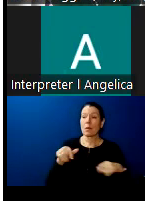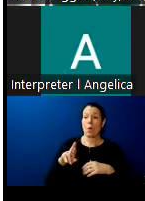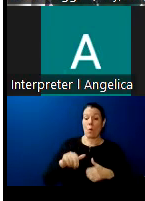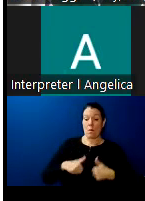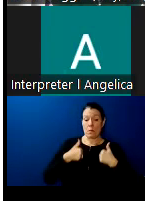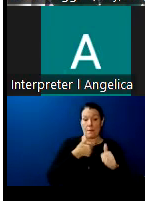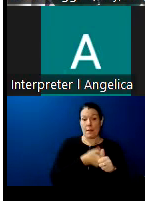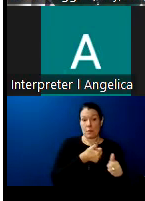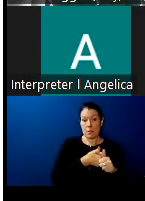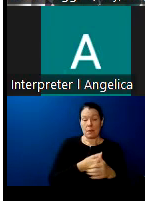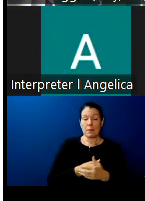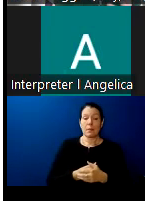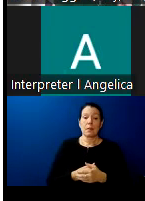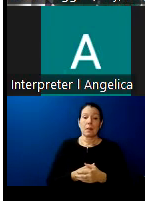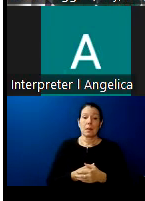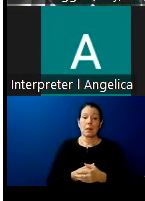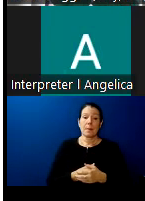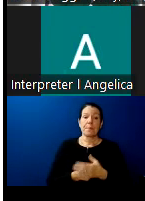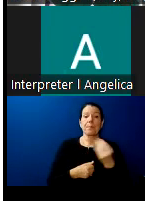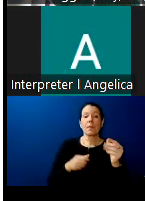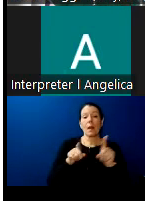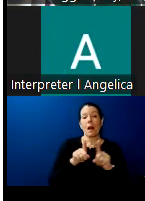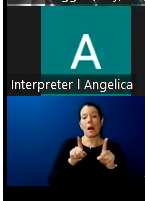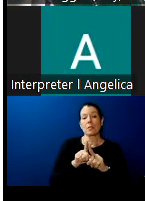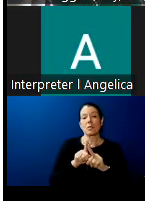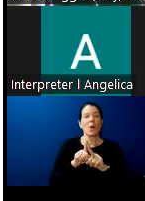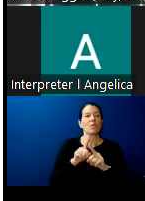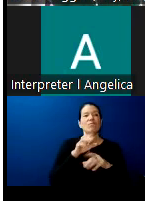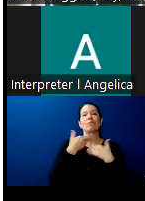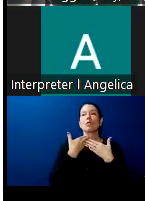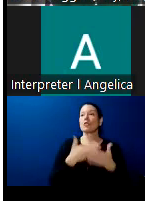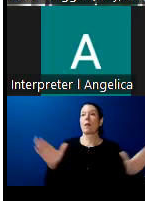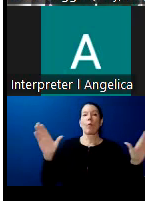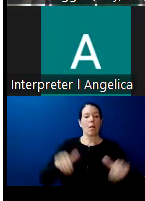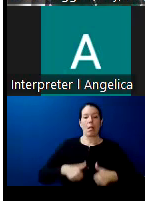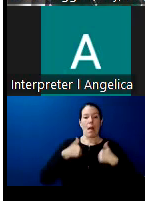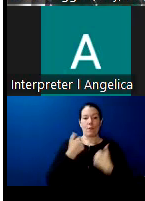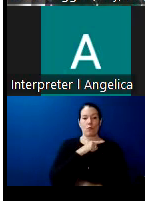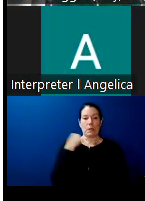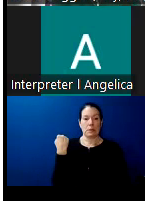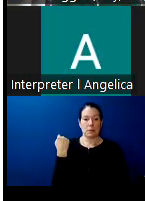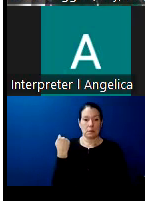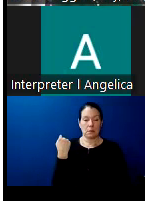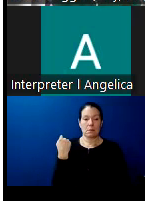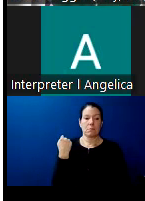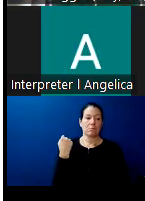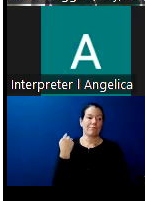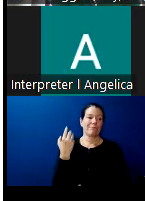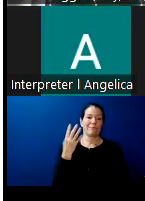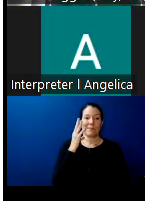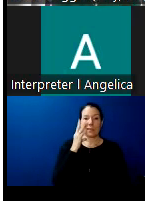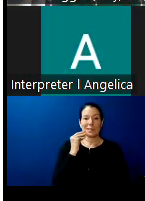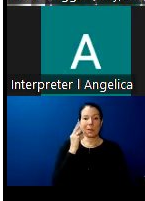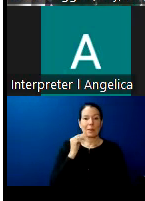survivor. And then also considering general life risks. So things like experiencing a variety of